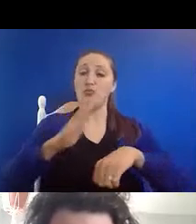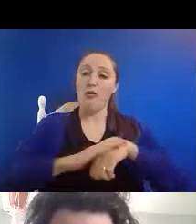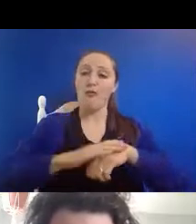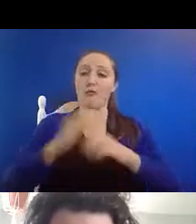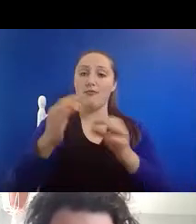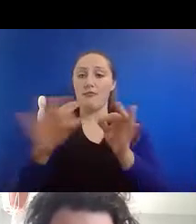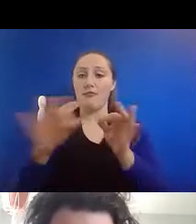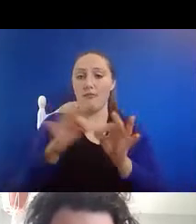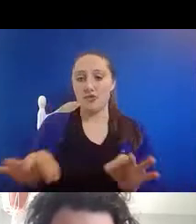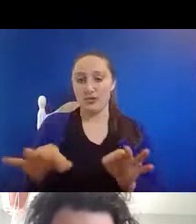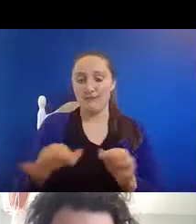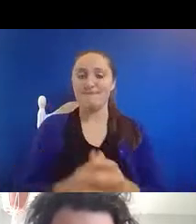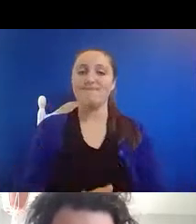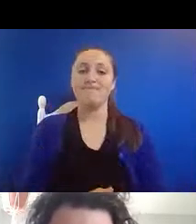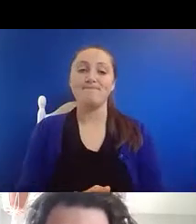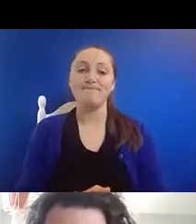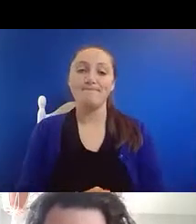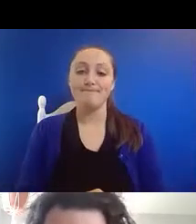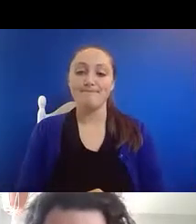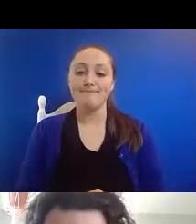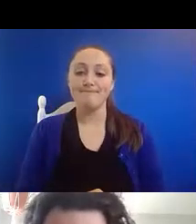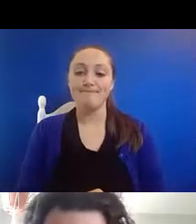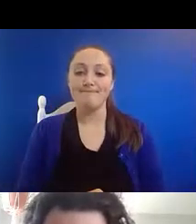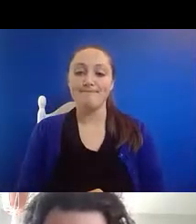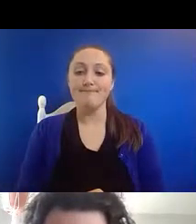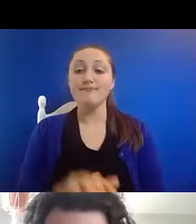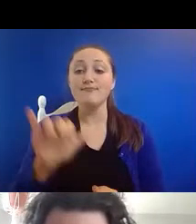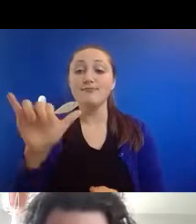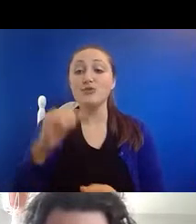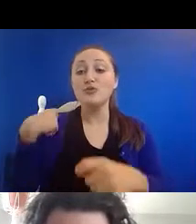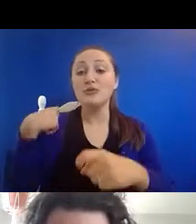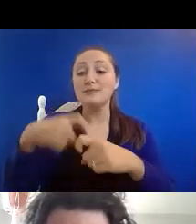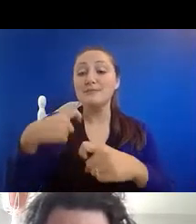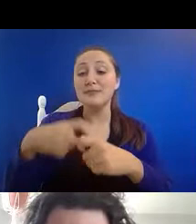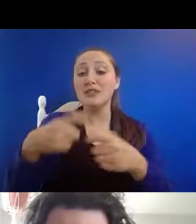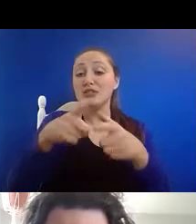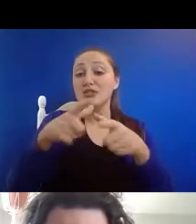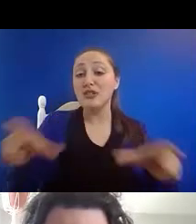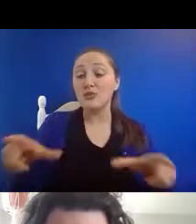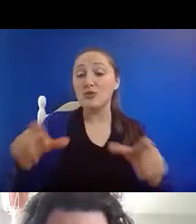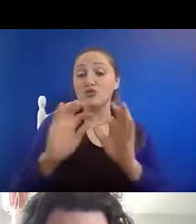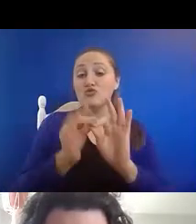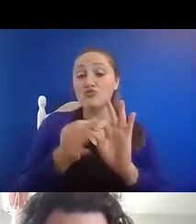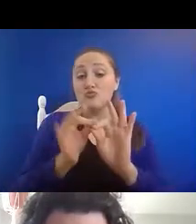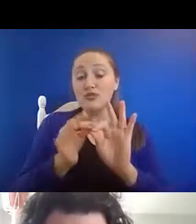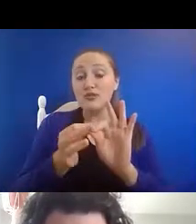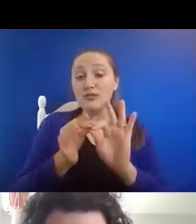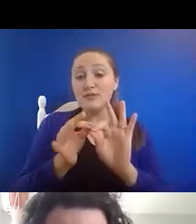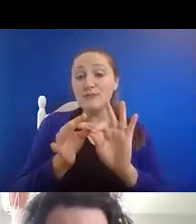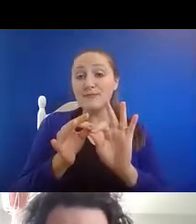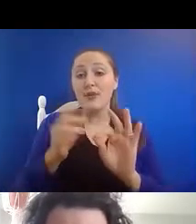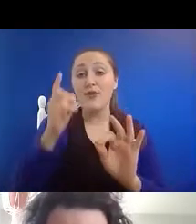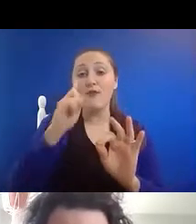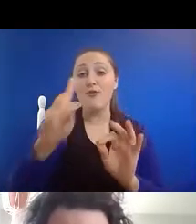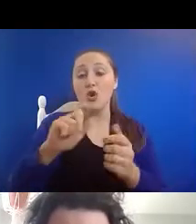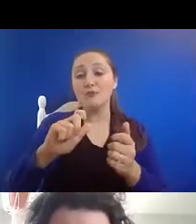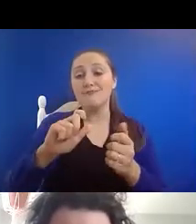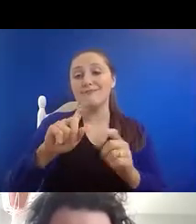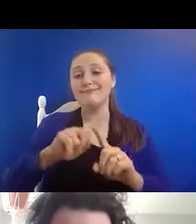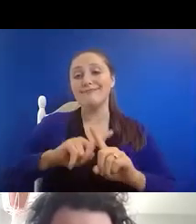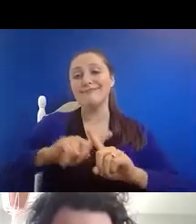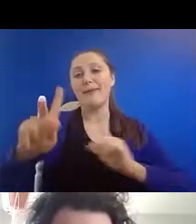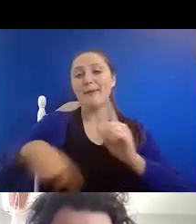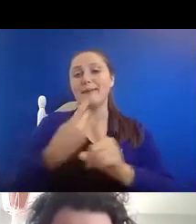in the Zoom window. We also have Spanish language interpretation as an alternative audio stream. When you